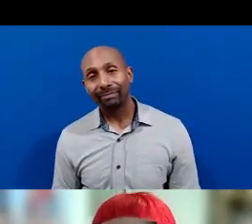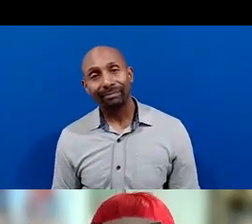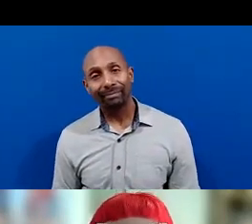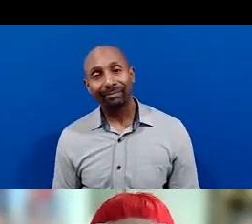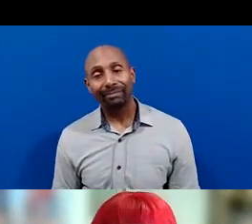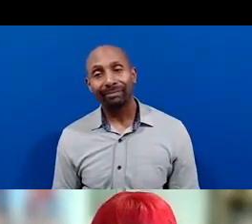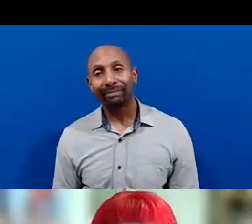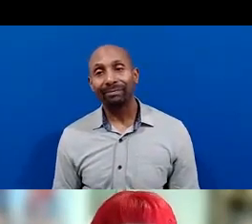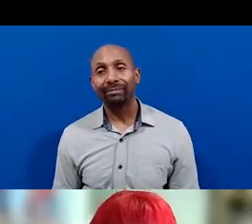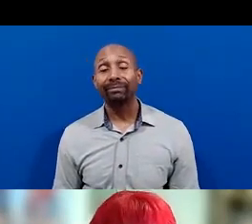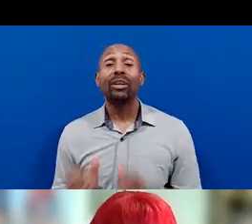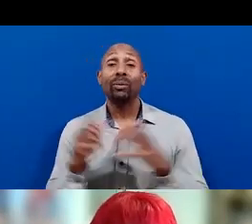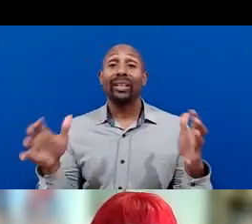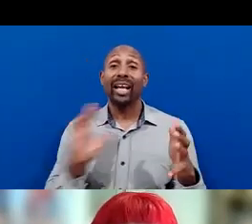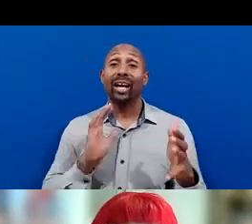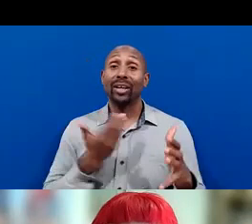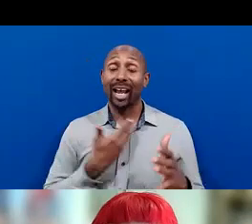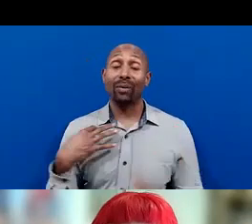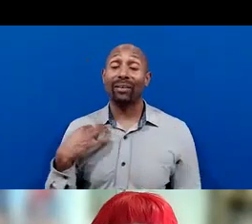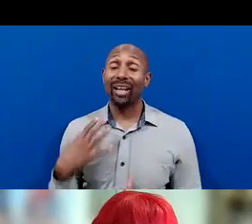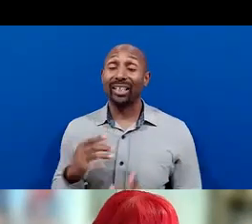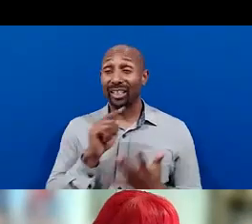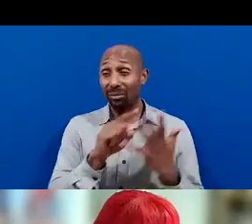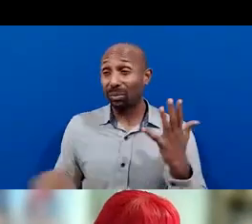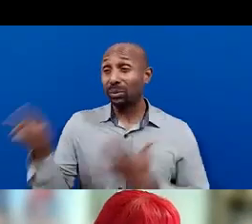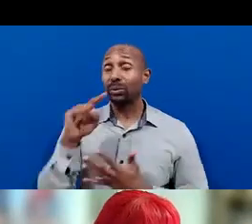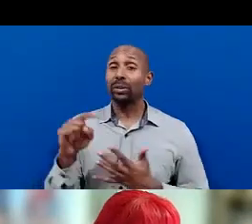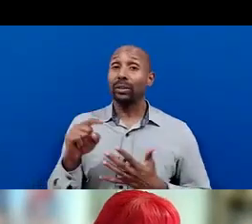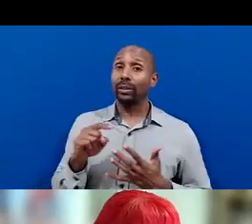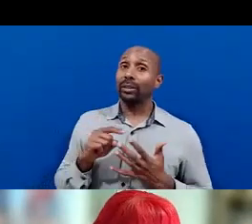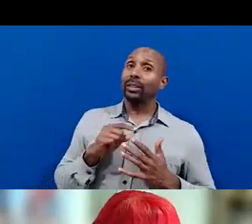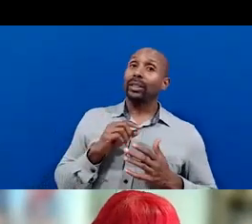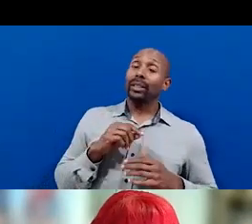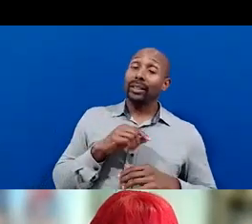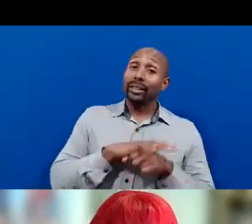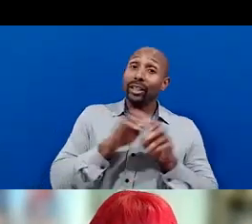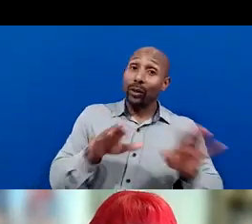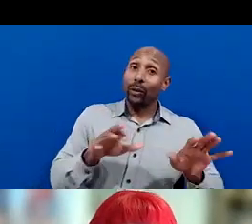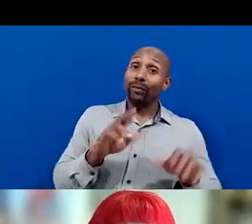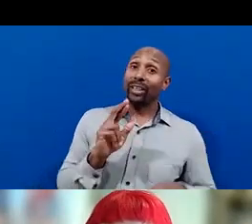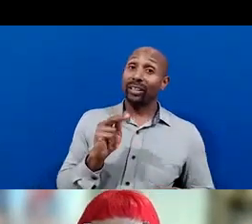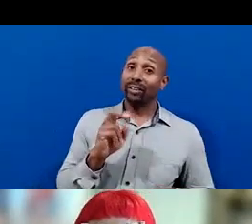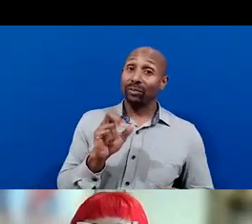be much worse without them. How about that? All right, so I just wanted to highlight them.